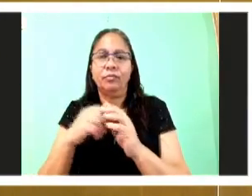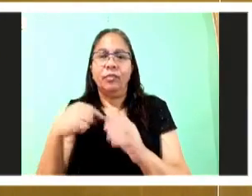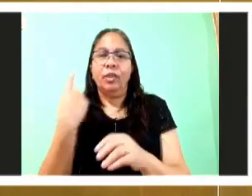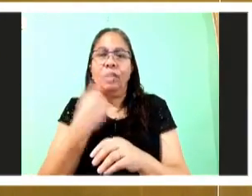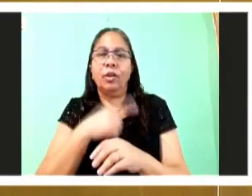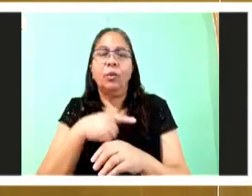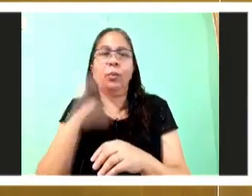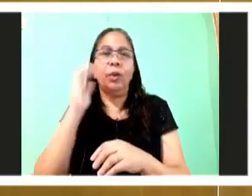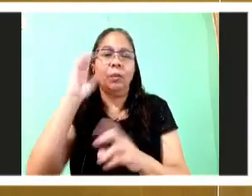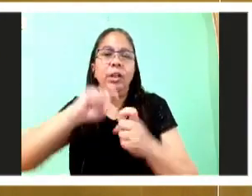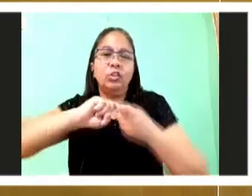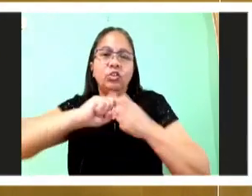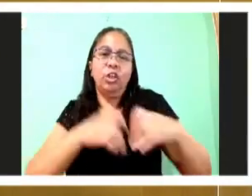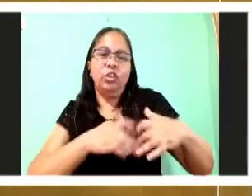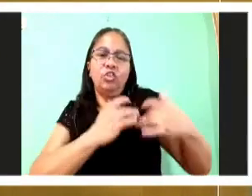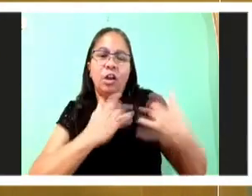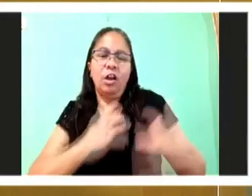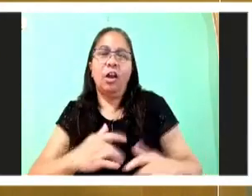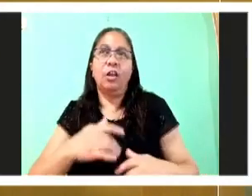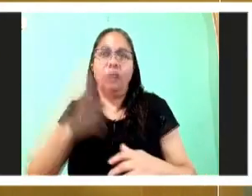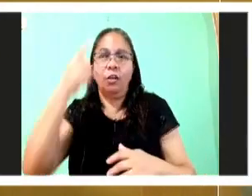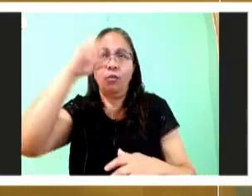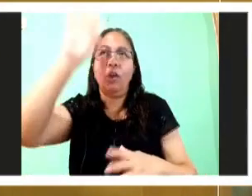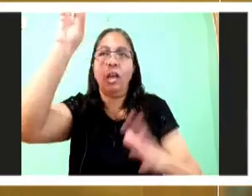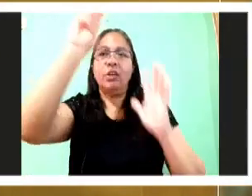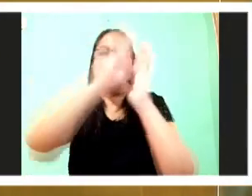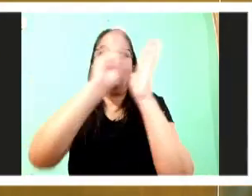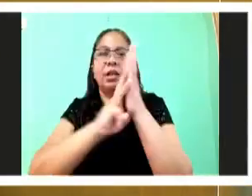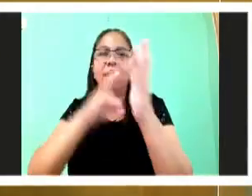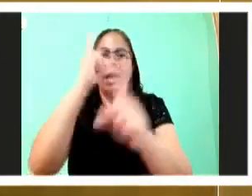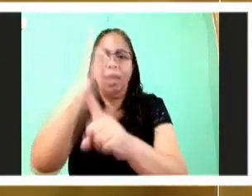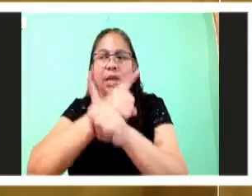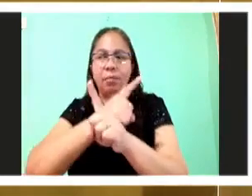our heart to his will. Amen.